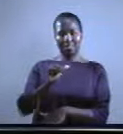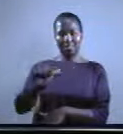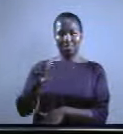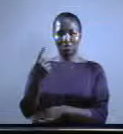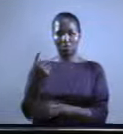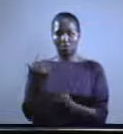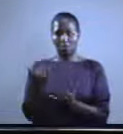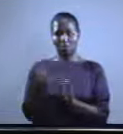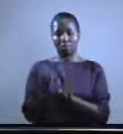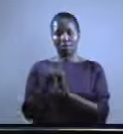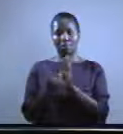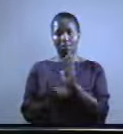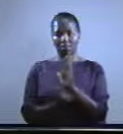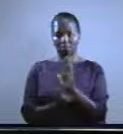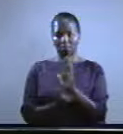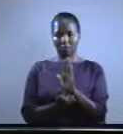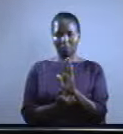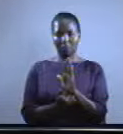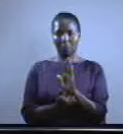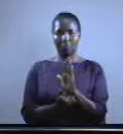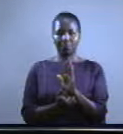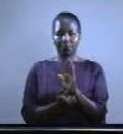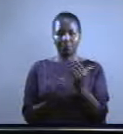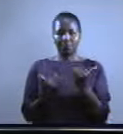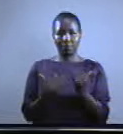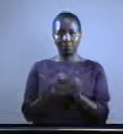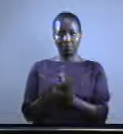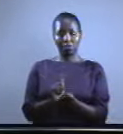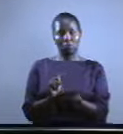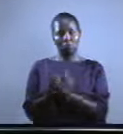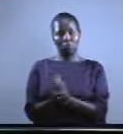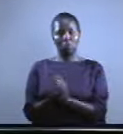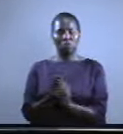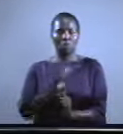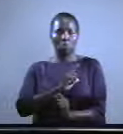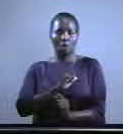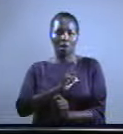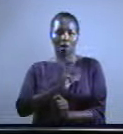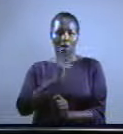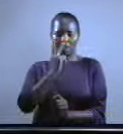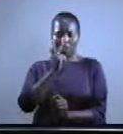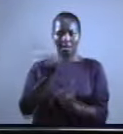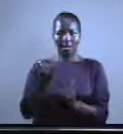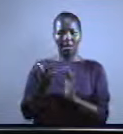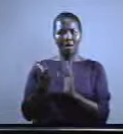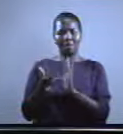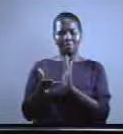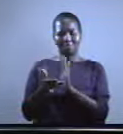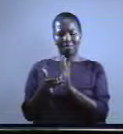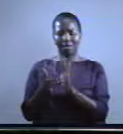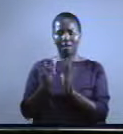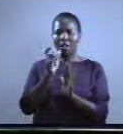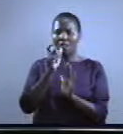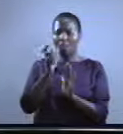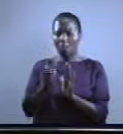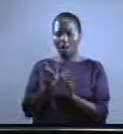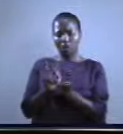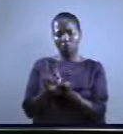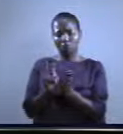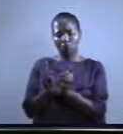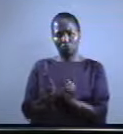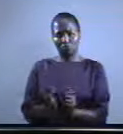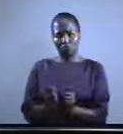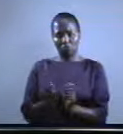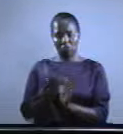today's order paper. The amendment is meant to effect the technical correction to the bill